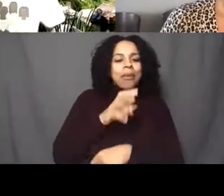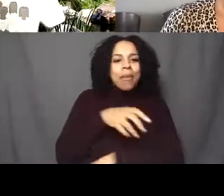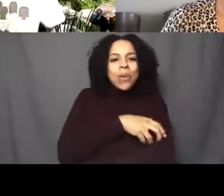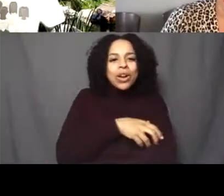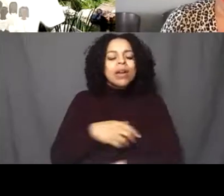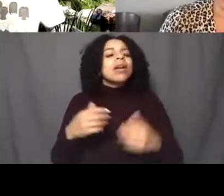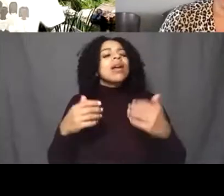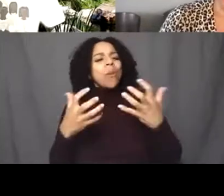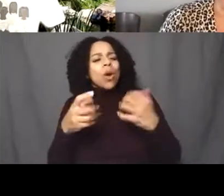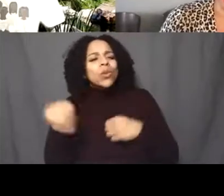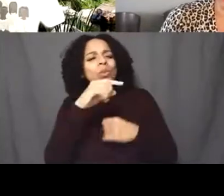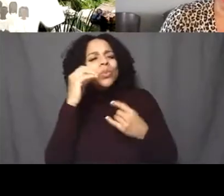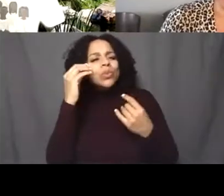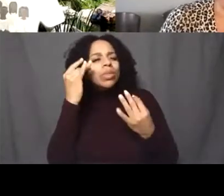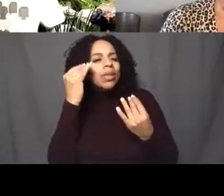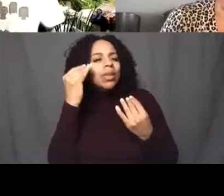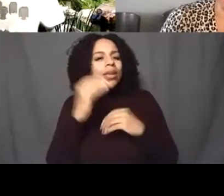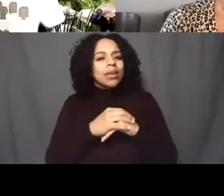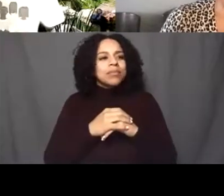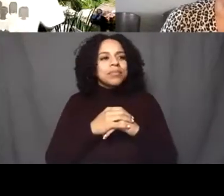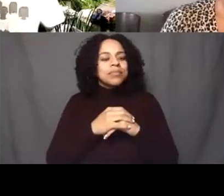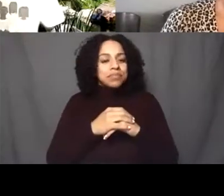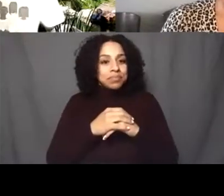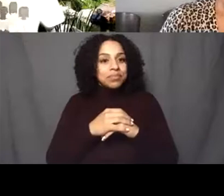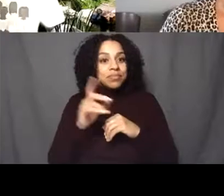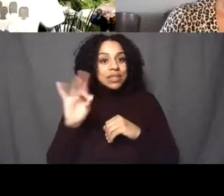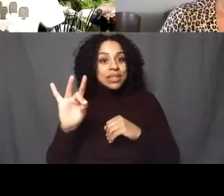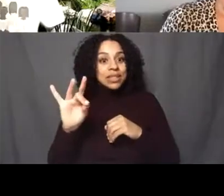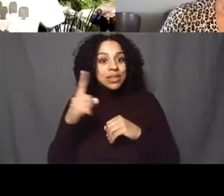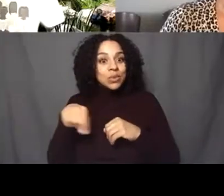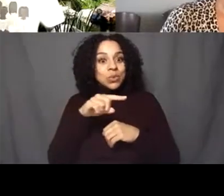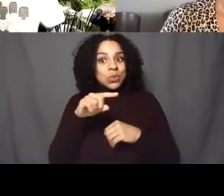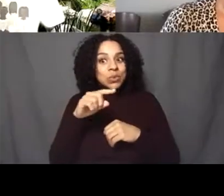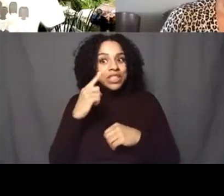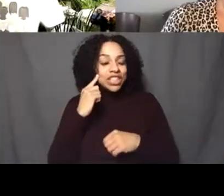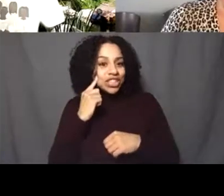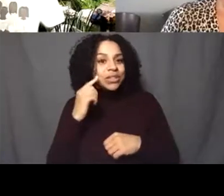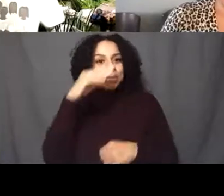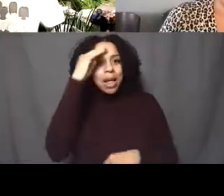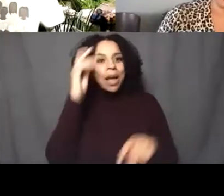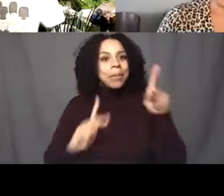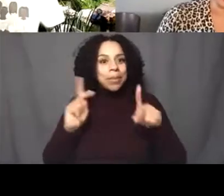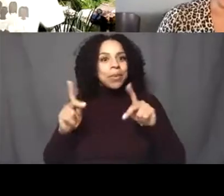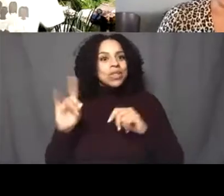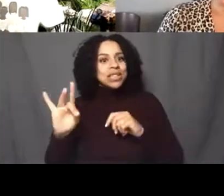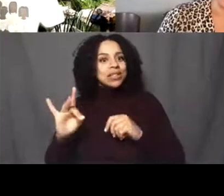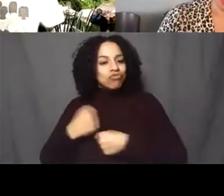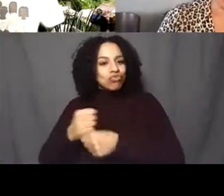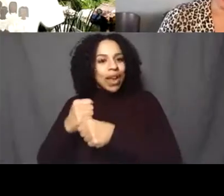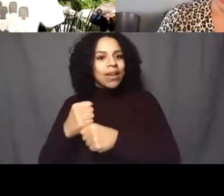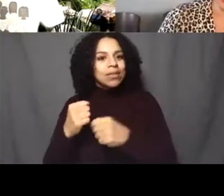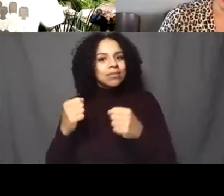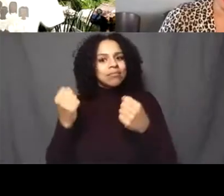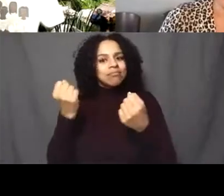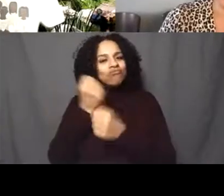when in your lives have you ever been told that Black people are the perfecters of this democracy? When in your lives have you ever been told, right, that